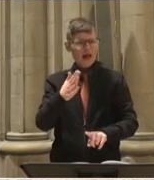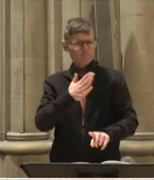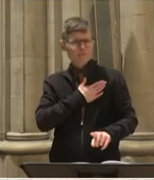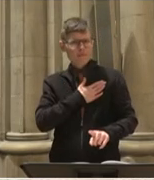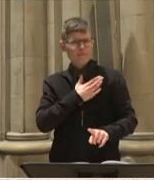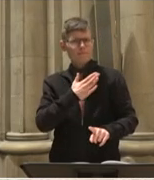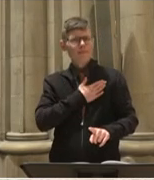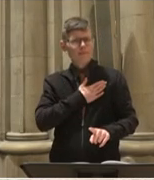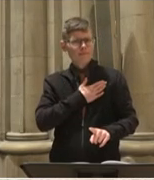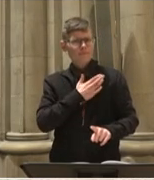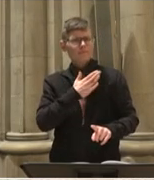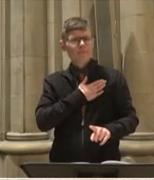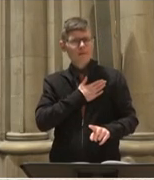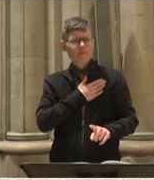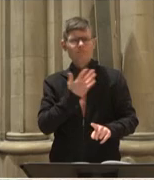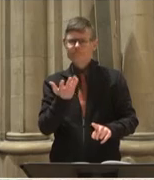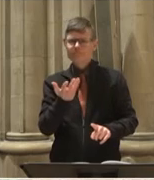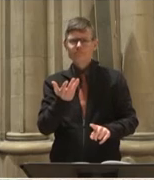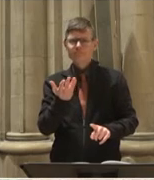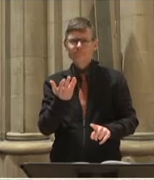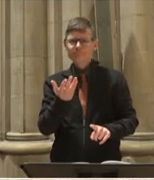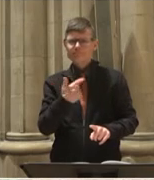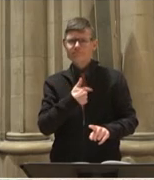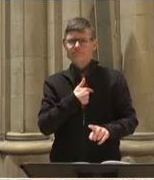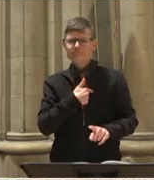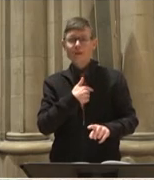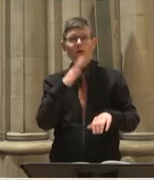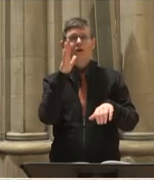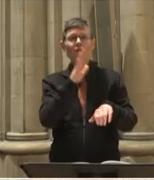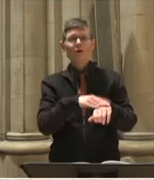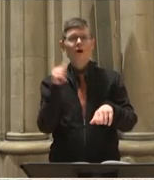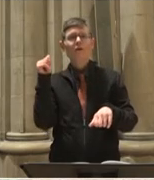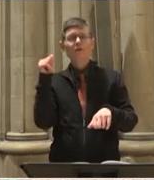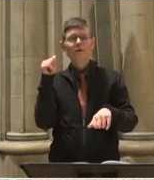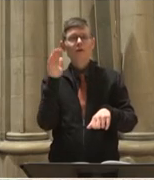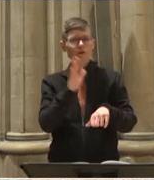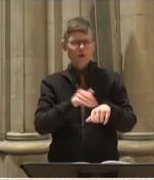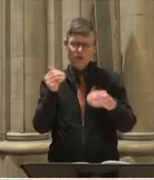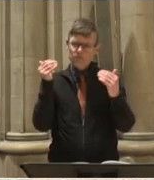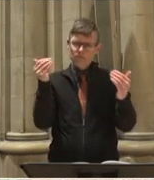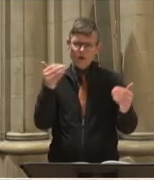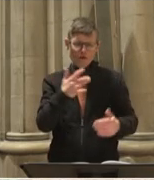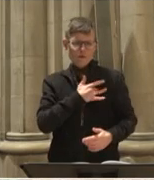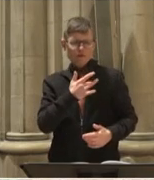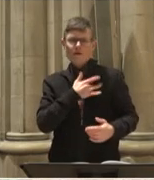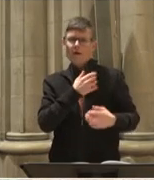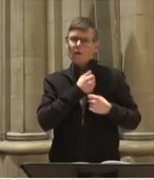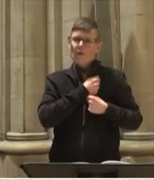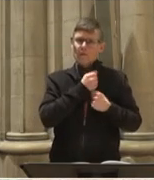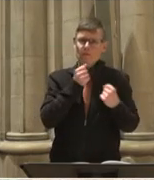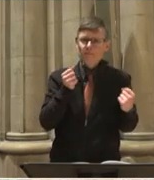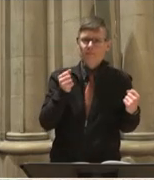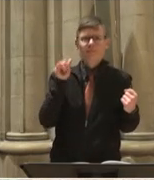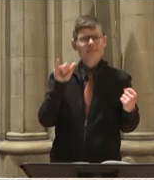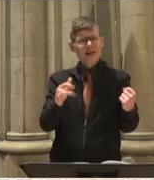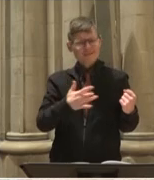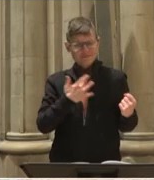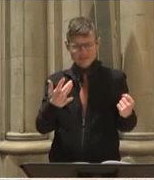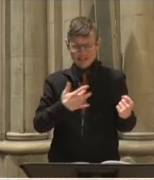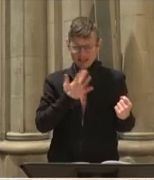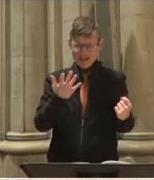your heart is a call to open your hearts open your hearts to the feelings,